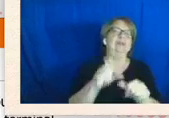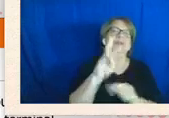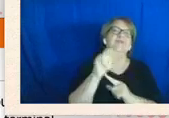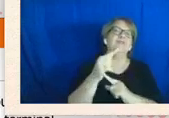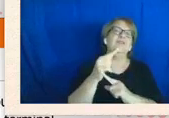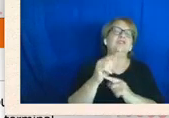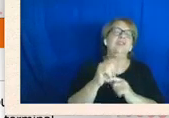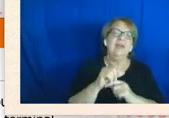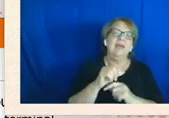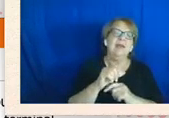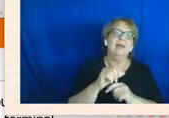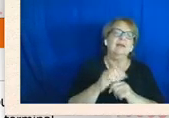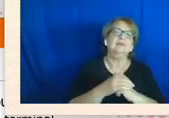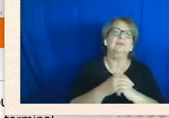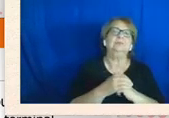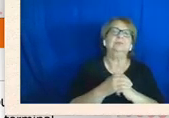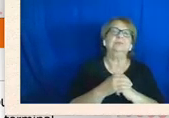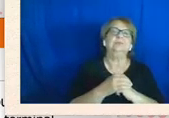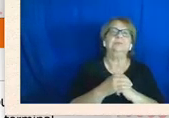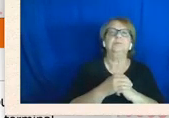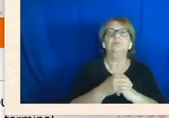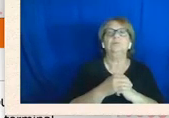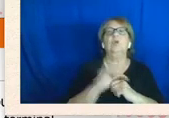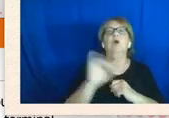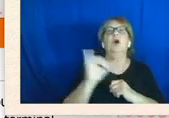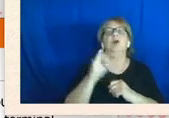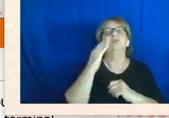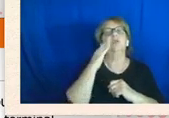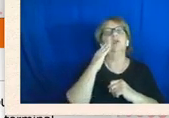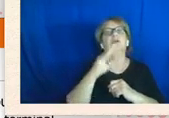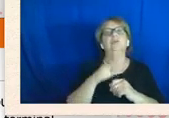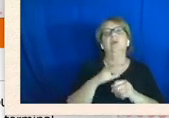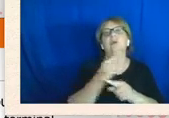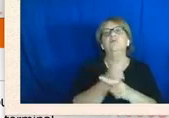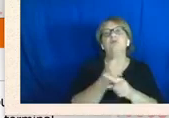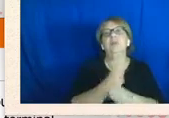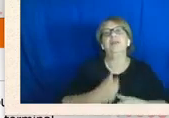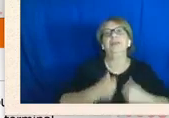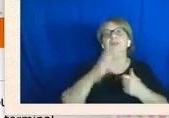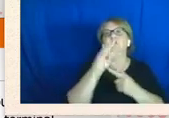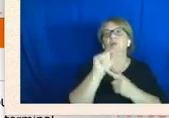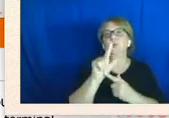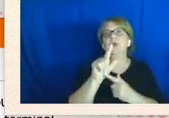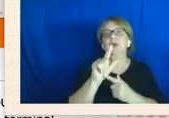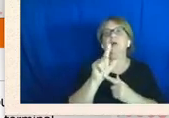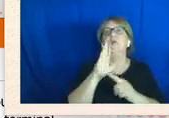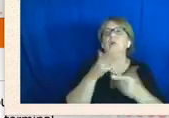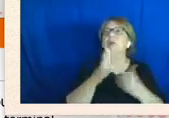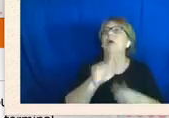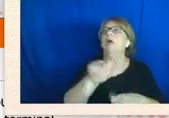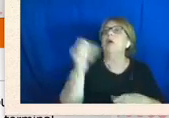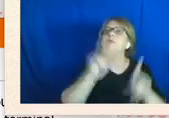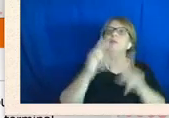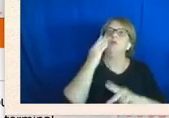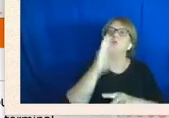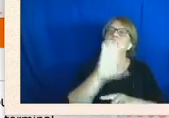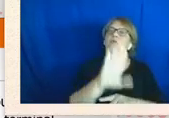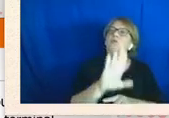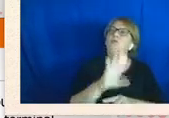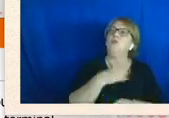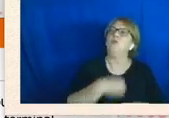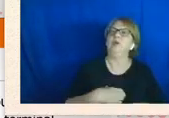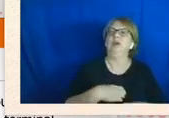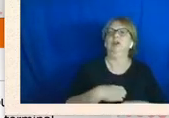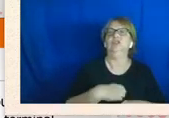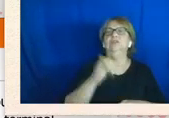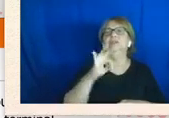This is also known as advanced directive. A proper living will allow others to know your wishes for healthcare in event if you have a terminal